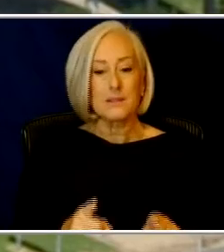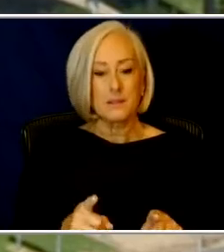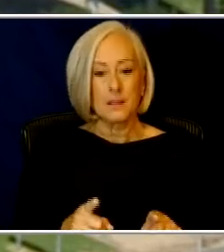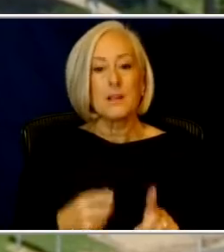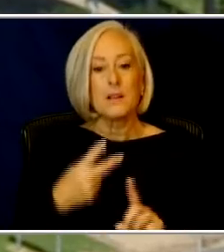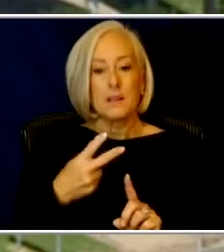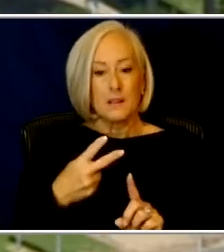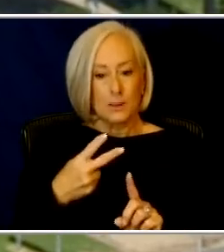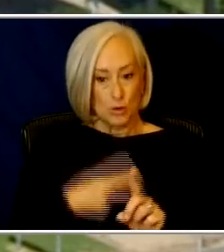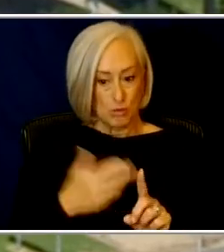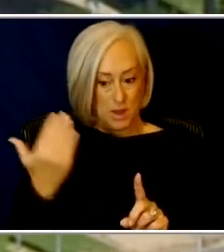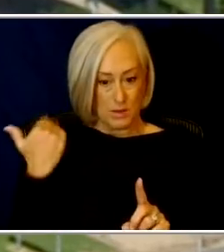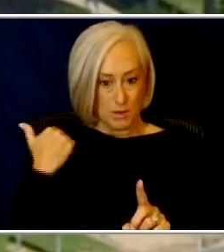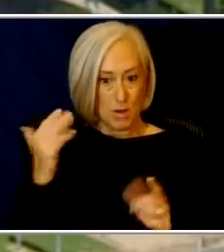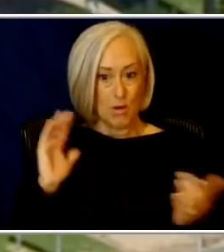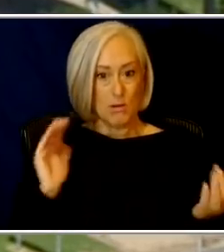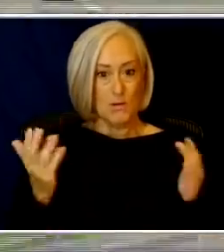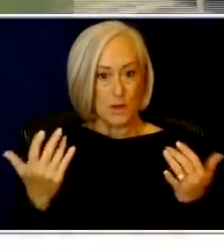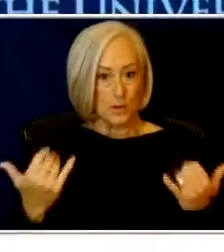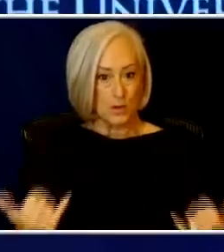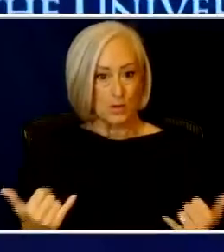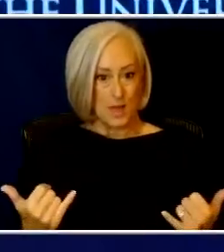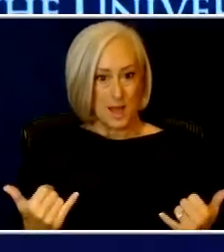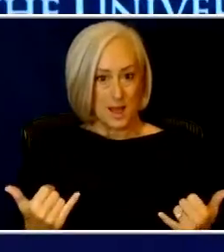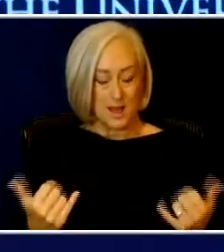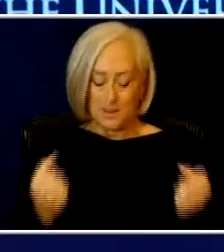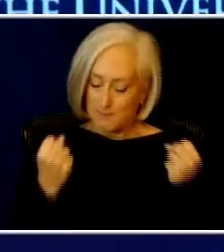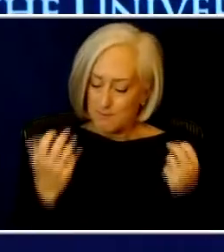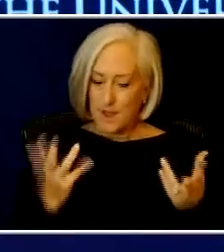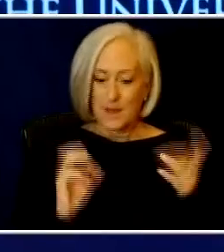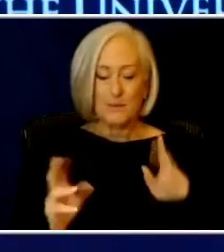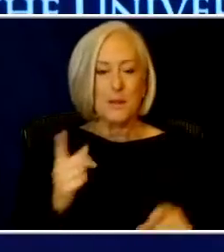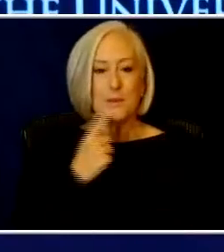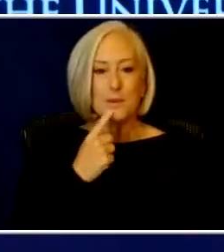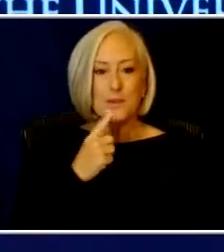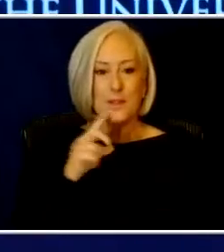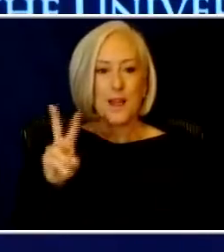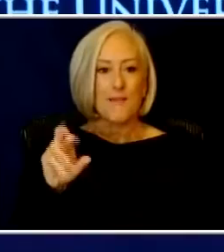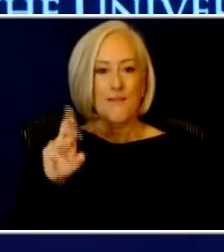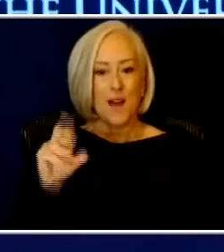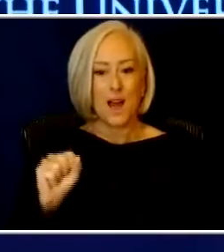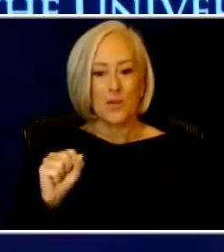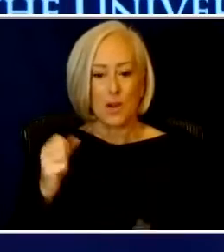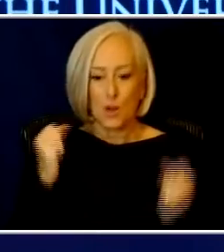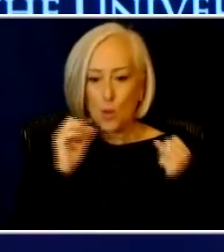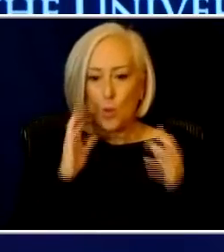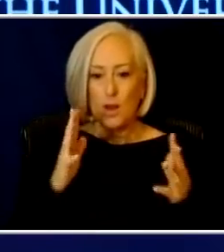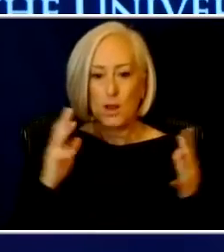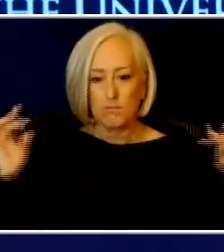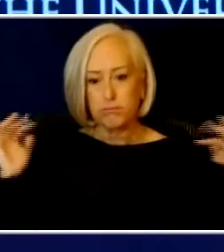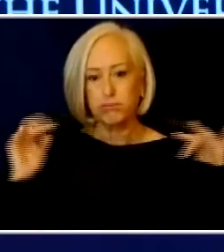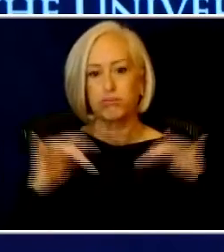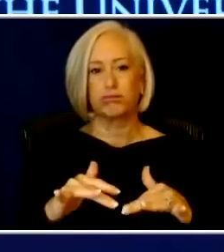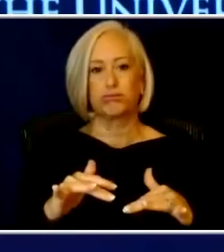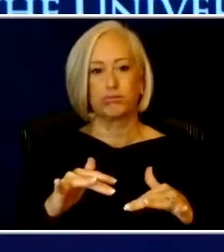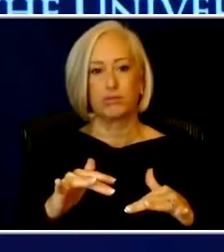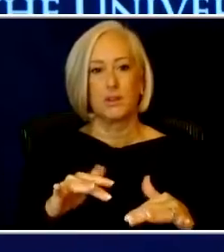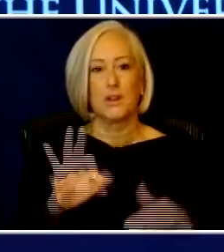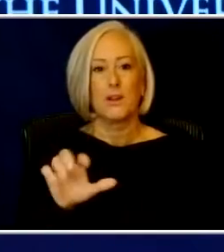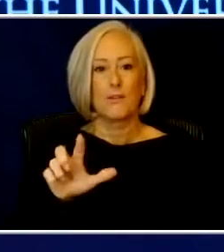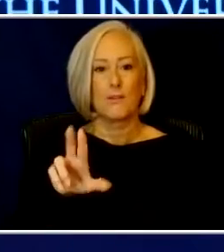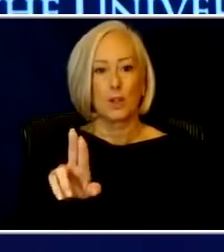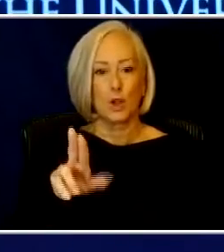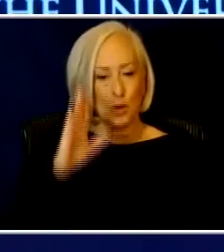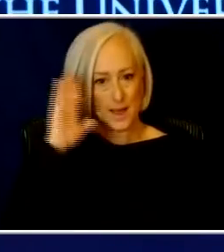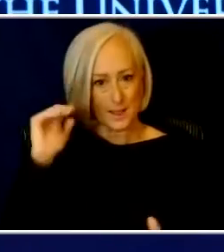a viral swarm, especially with flu cases expected to be high. Over the next 45 minutes, we will hear if there's been any improvement